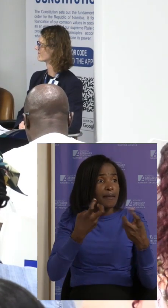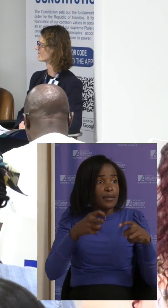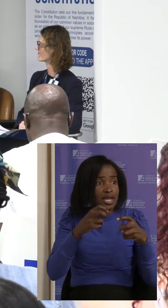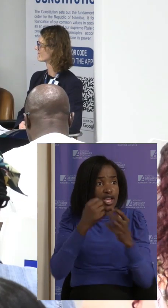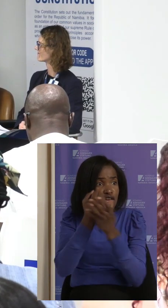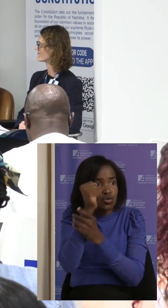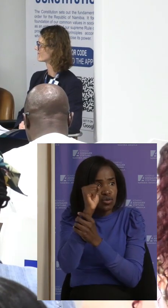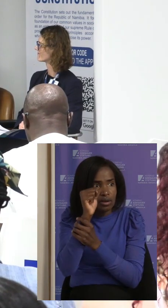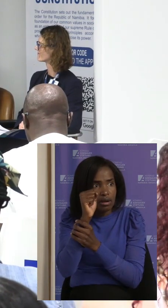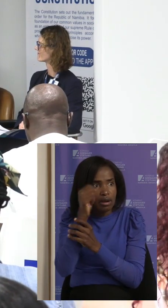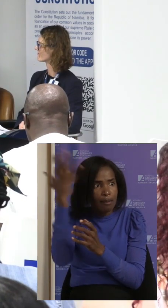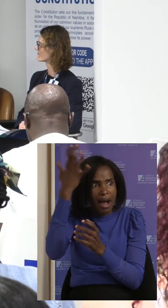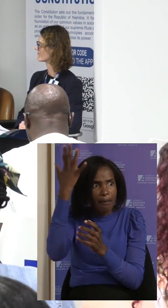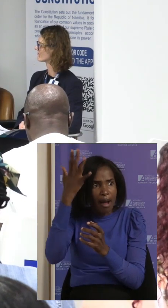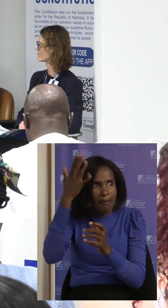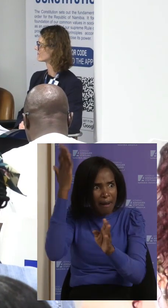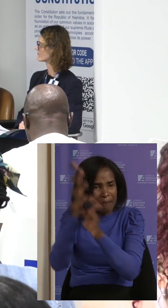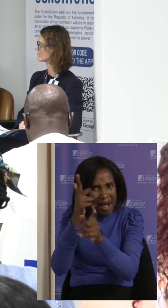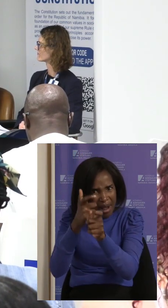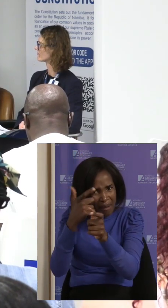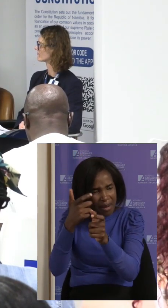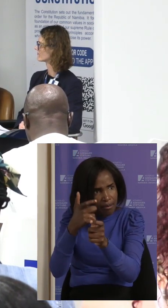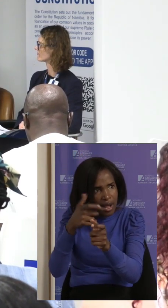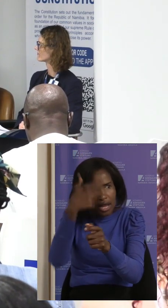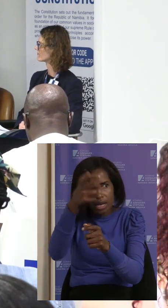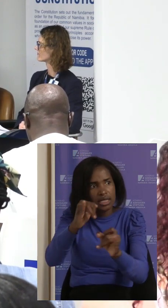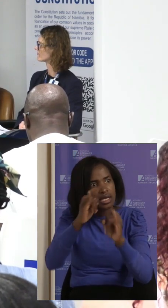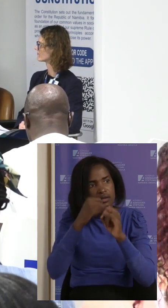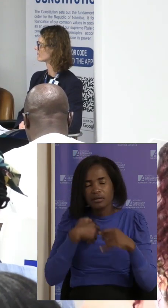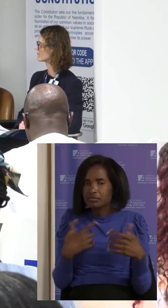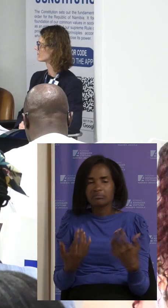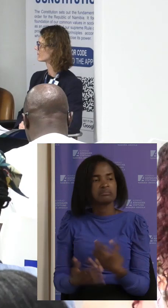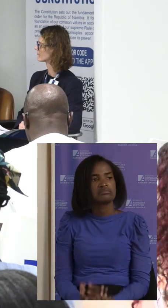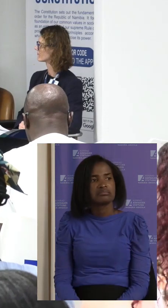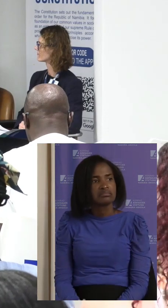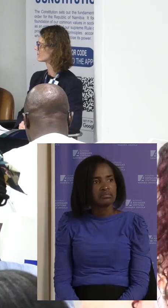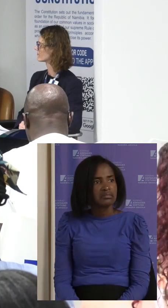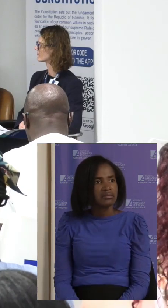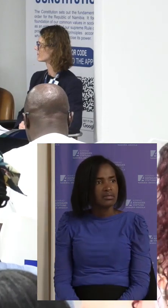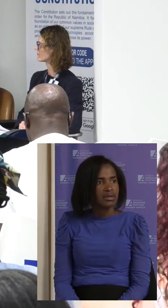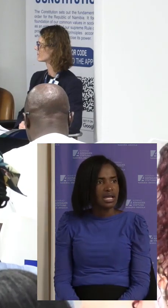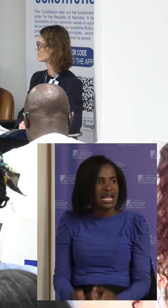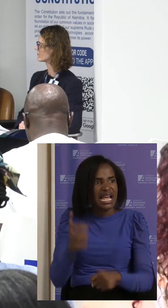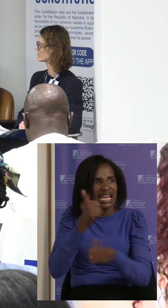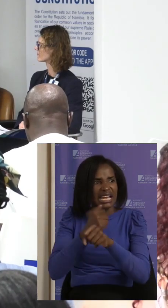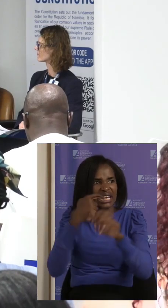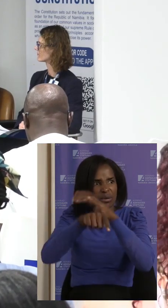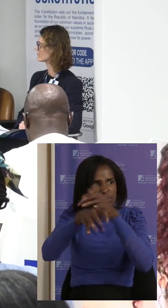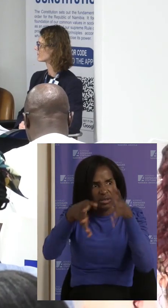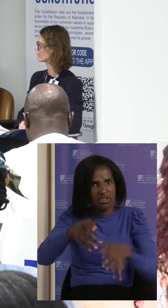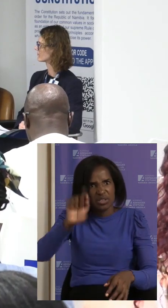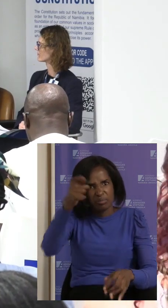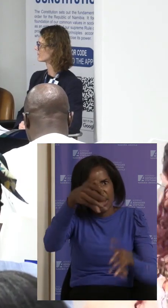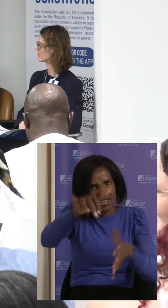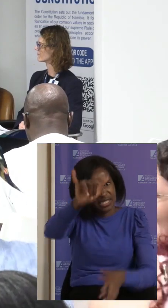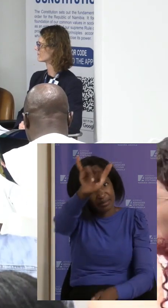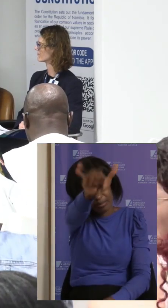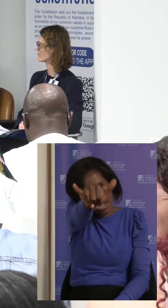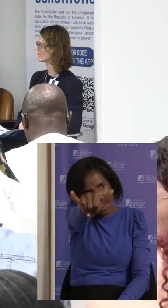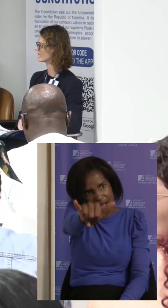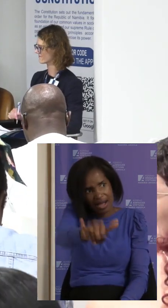union have a position and they know what they want to do. From there, luckily then I went to the village and I was locked at the village, which is very good. Thank